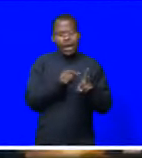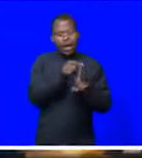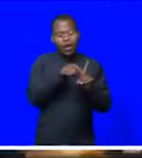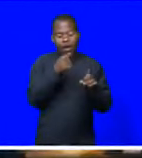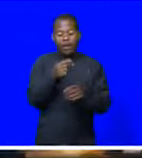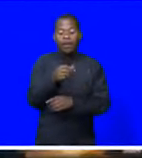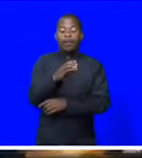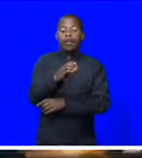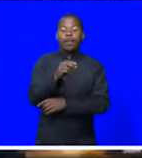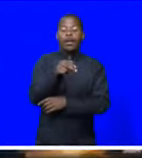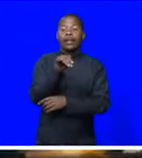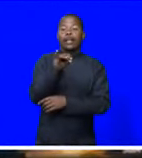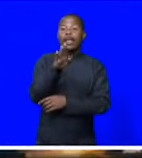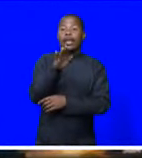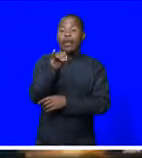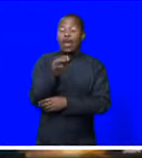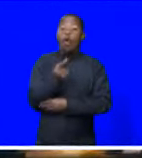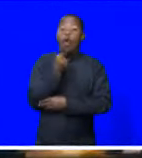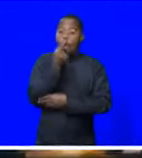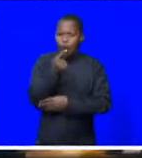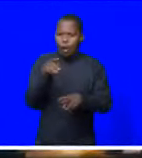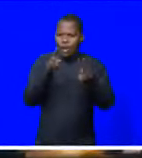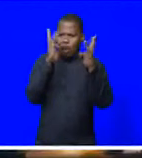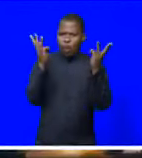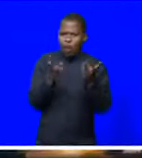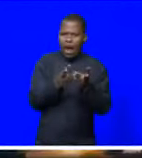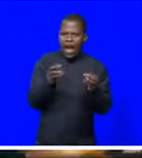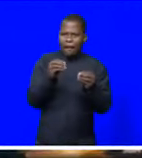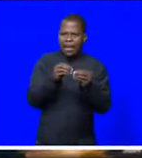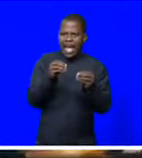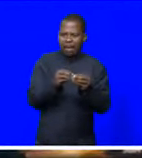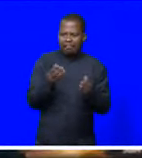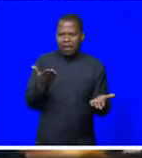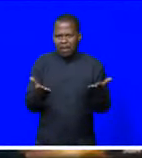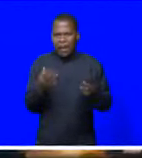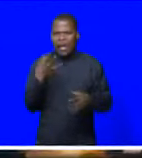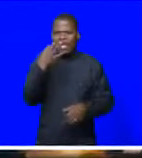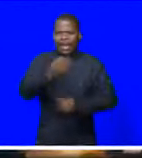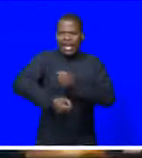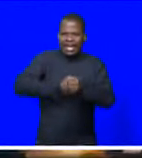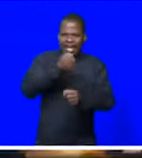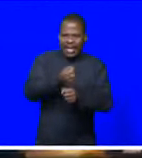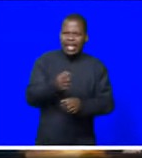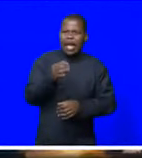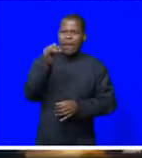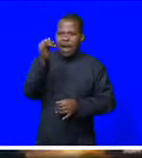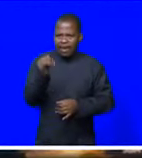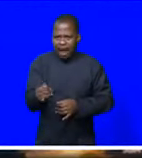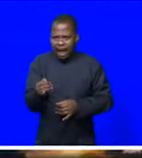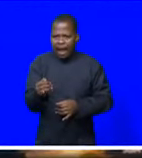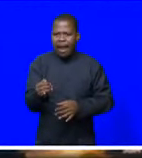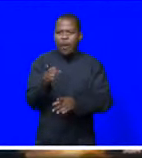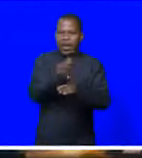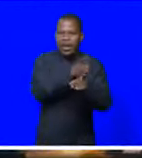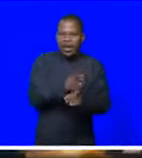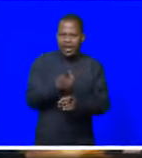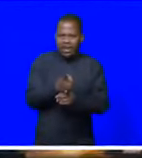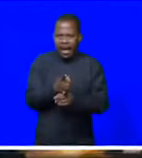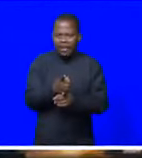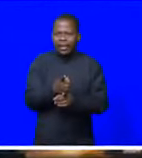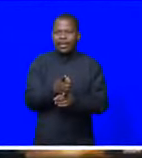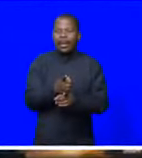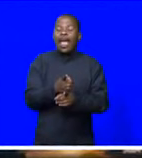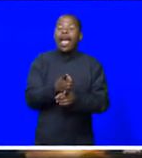ease of doing business. Qhibi says the World Bank estimates that it takes about 3 years for commercial cases to be decided in general